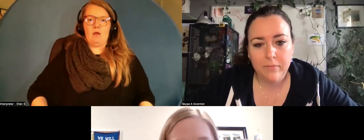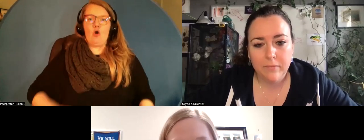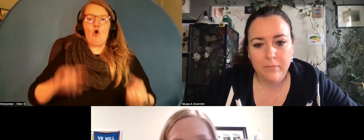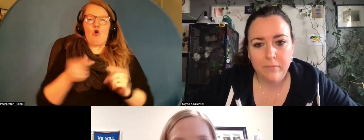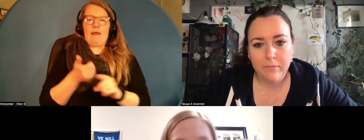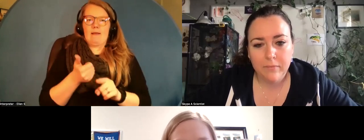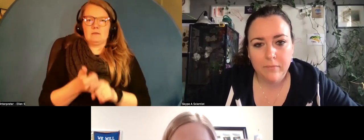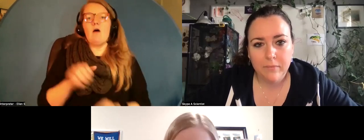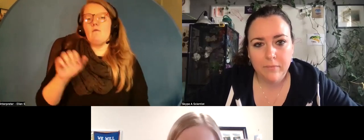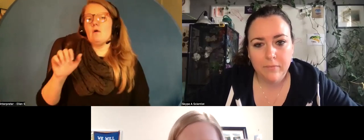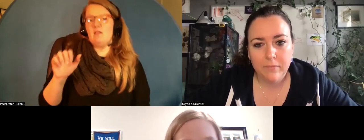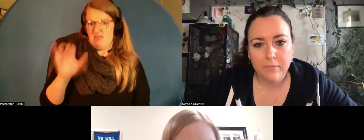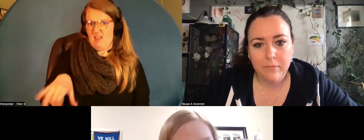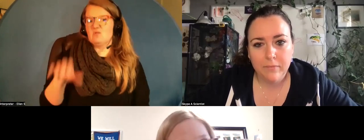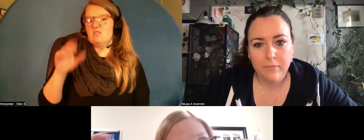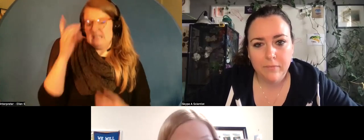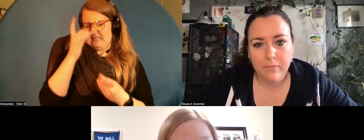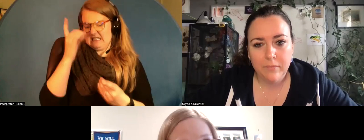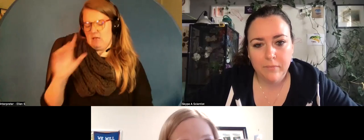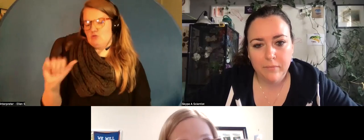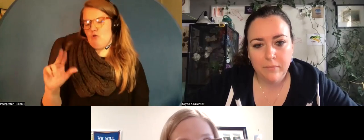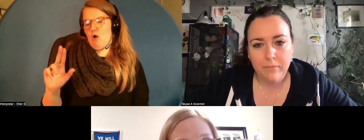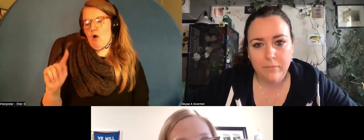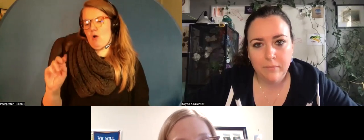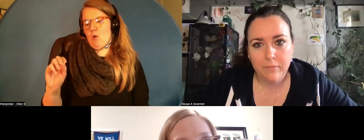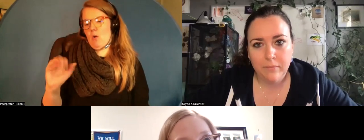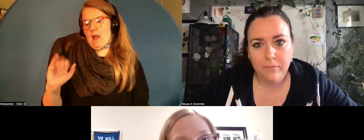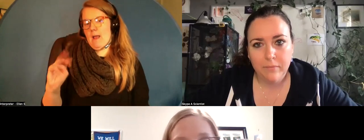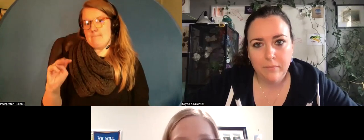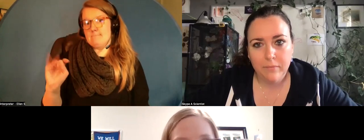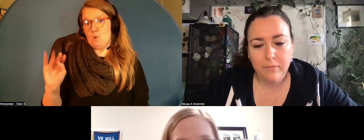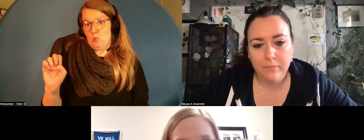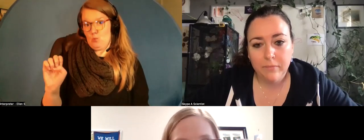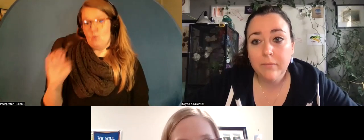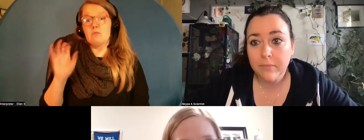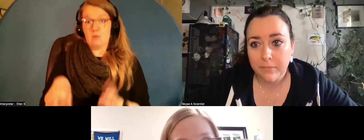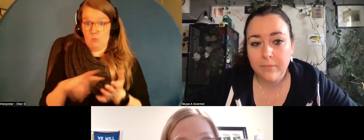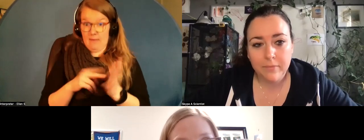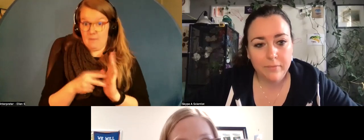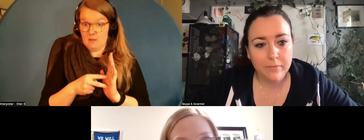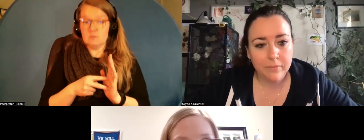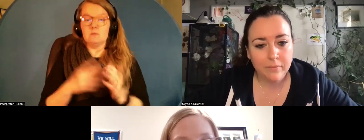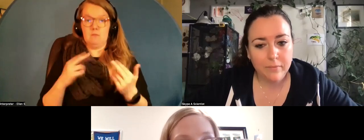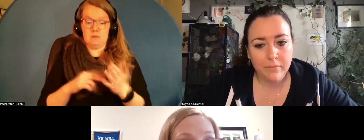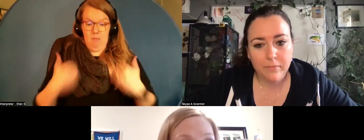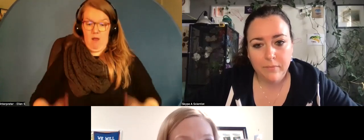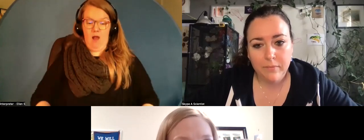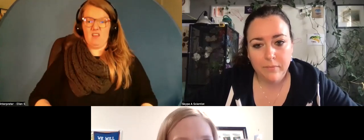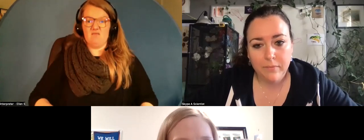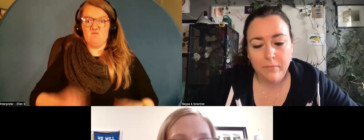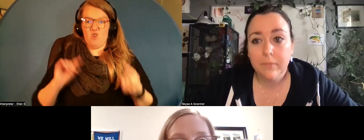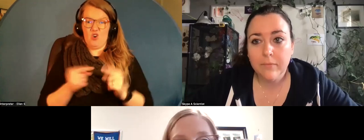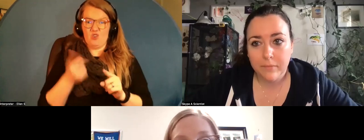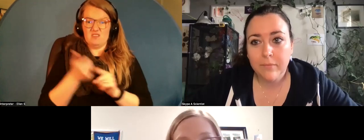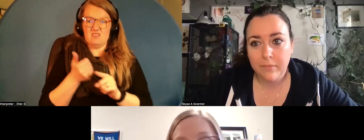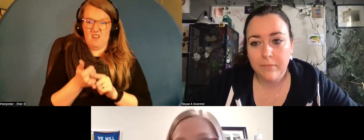is, and try to attack that parasite that you are using as kind of a medicine,